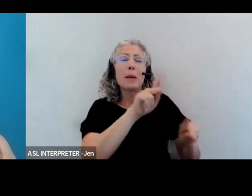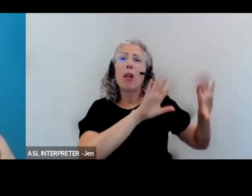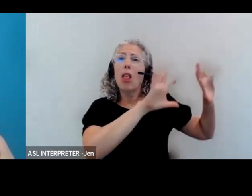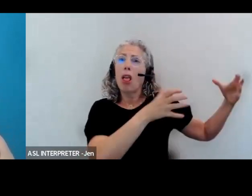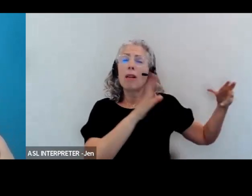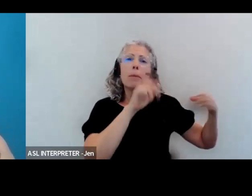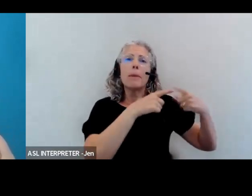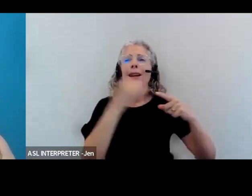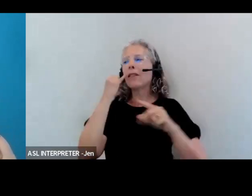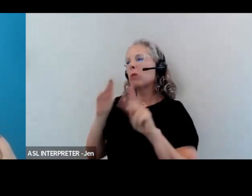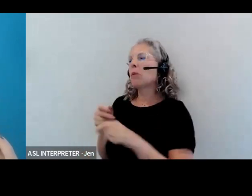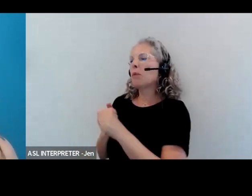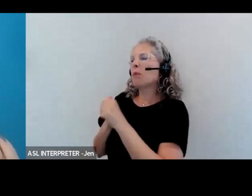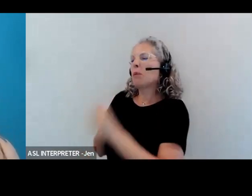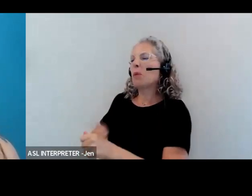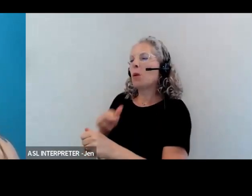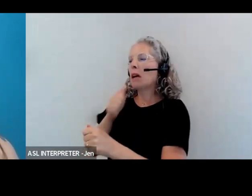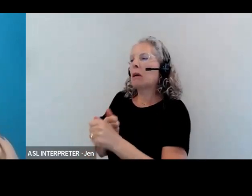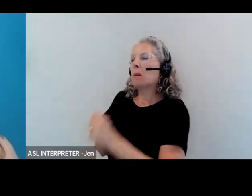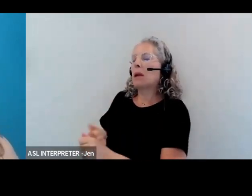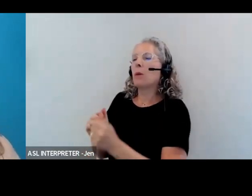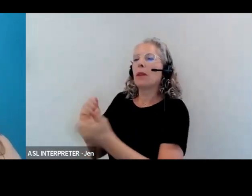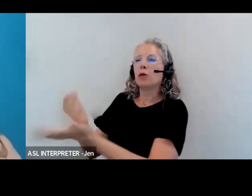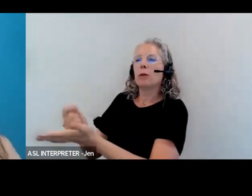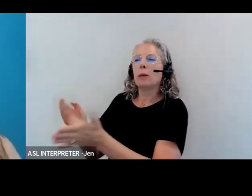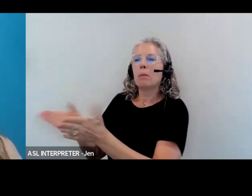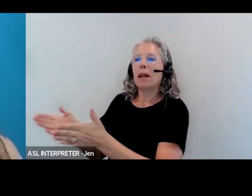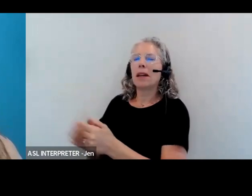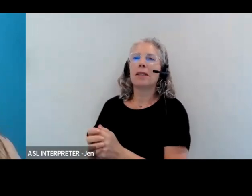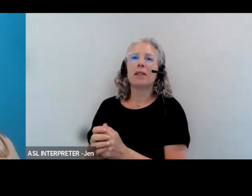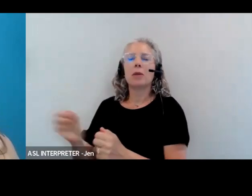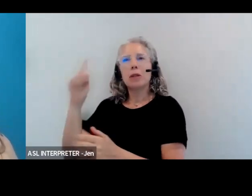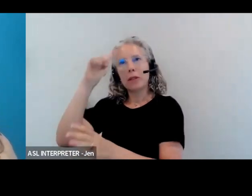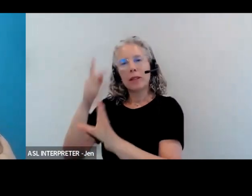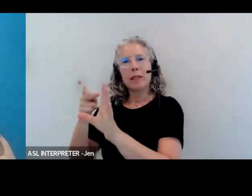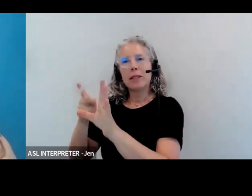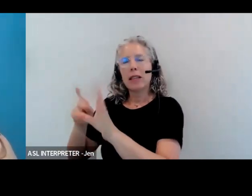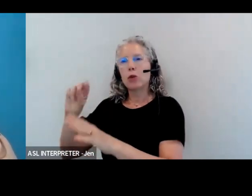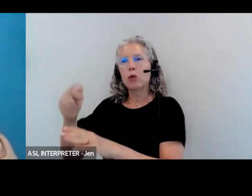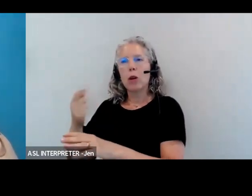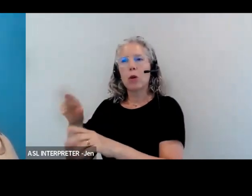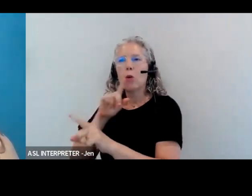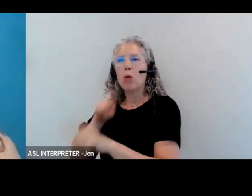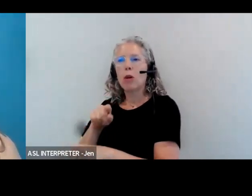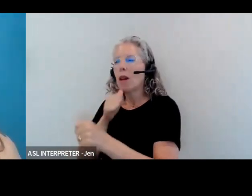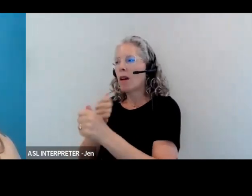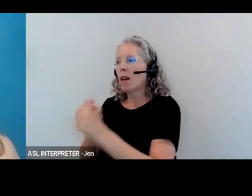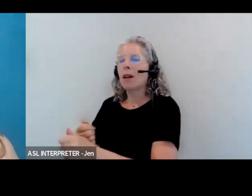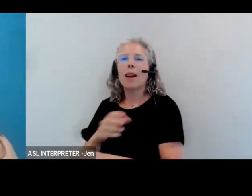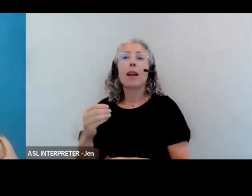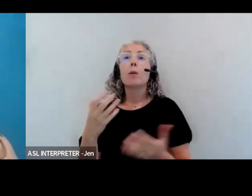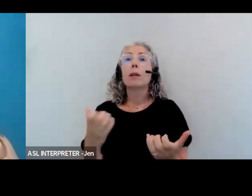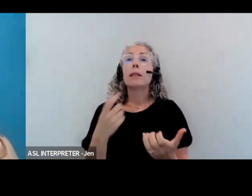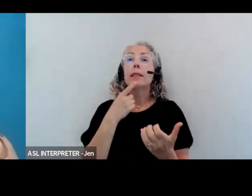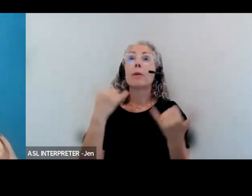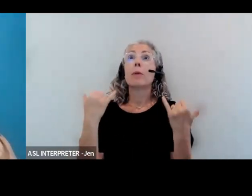whether or not someone was compliant or non-compliant with their treatment plan or their psych drug orders or what have you. And I really want to say